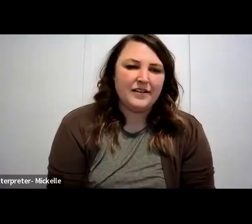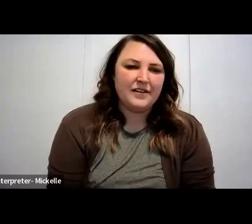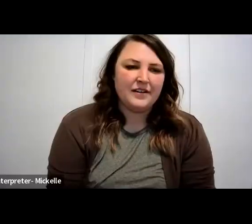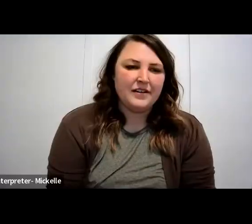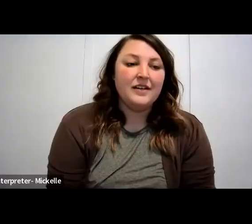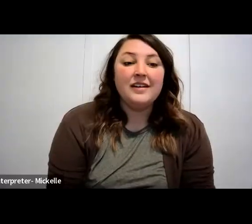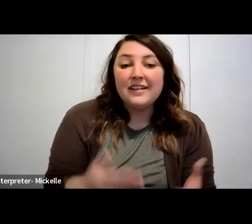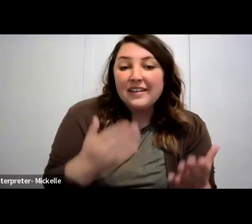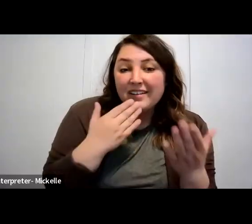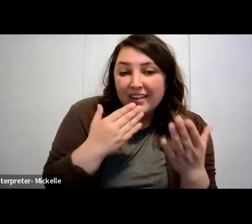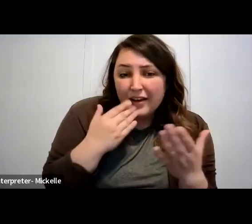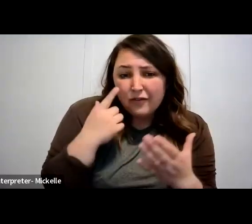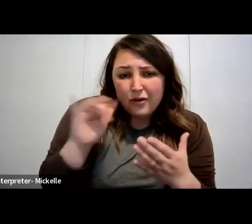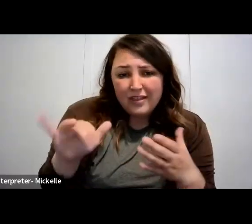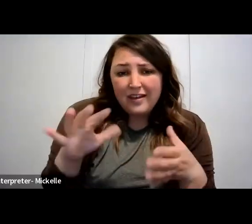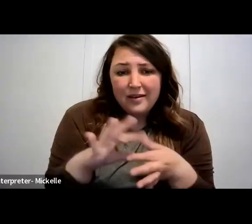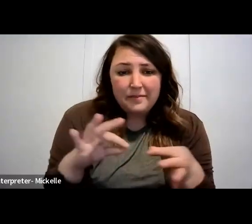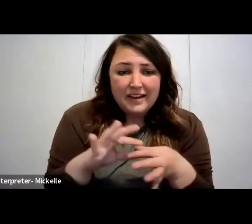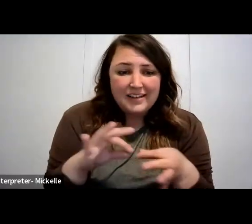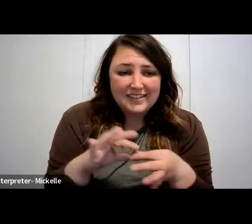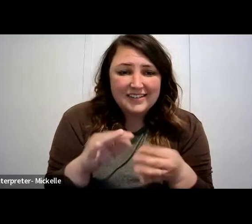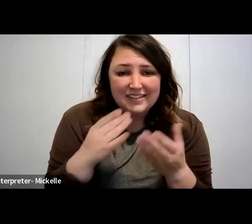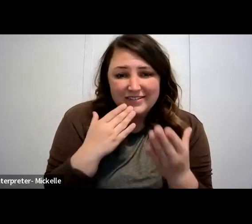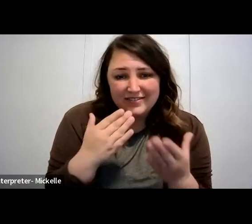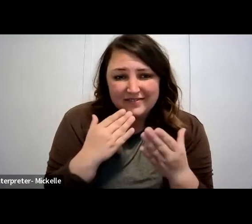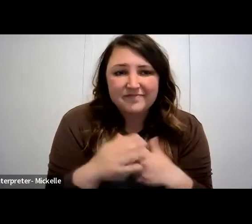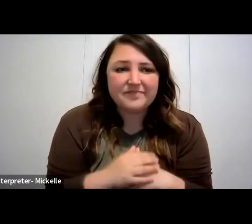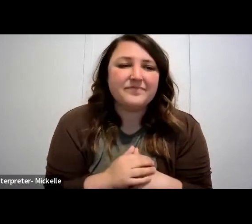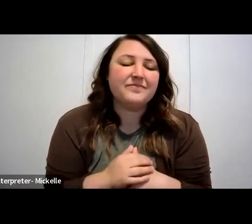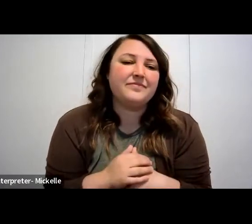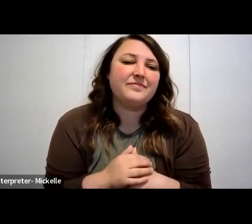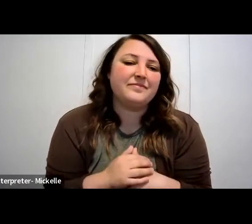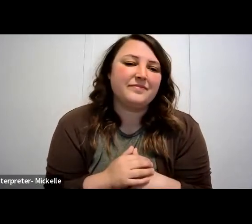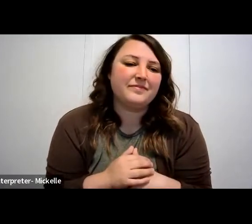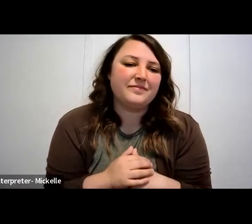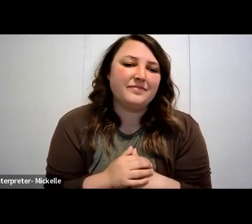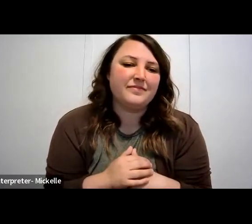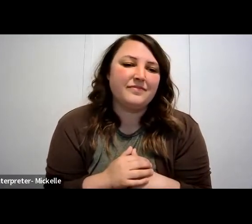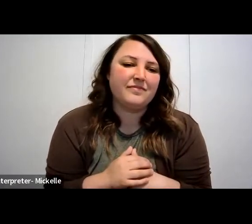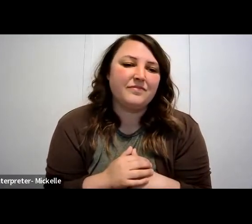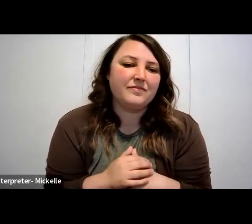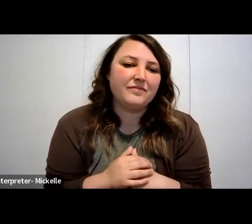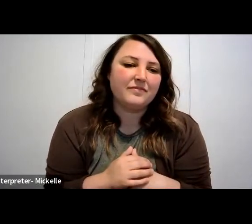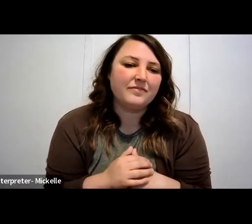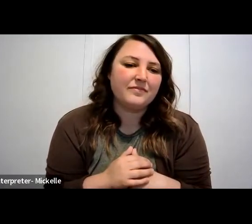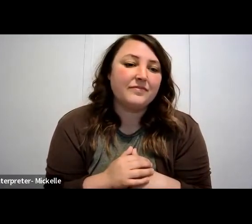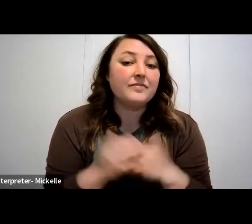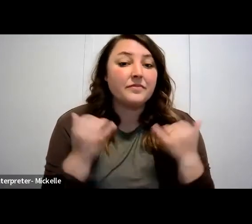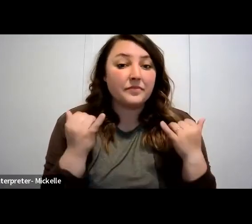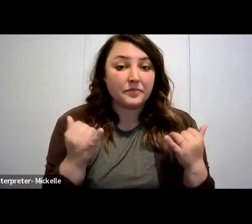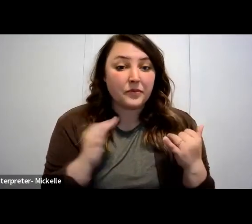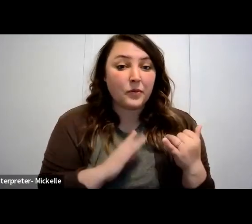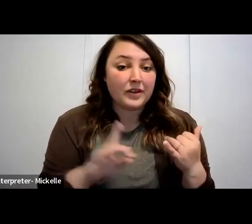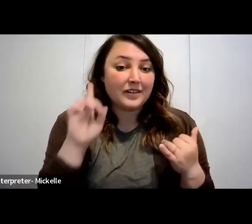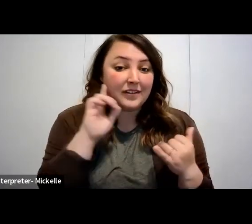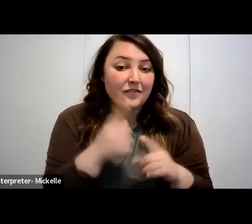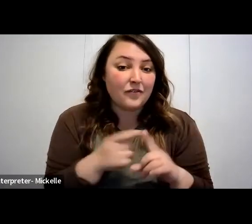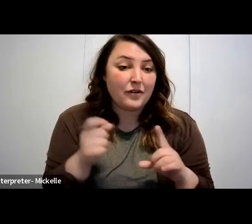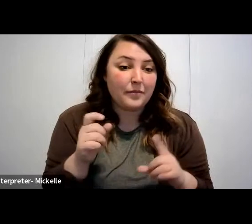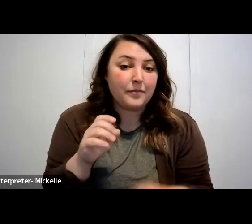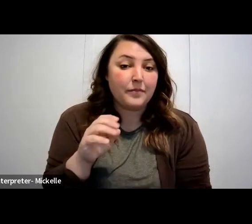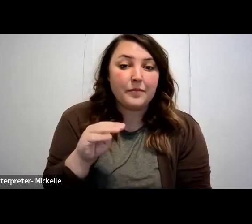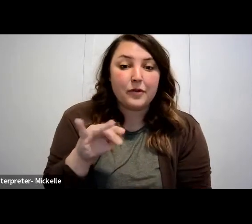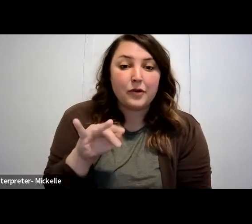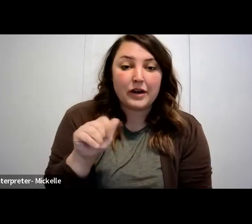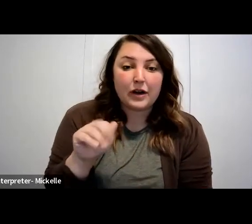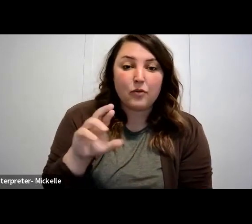Thank you for a powerful message, Ms. Cabrera Baleza. Thank you for your leadership. We will now hear from Ms. Maria